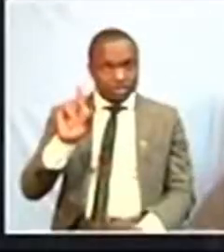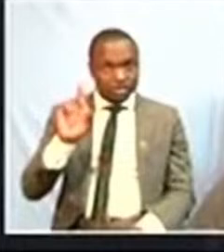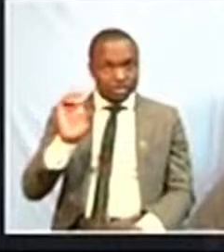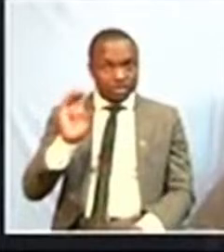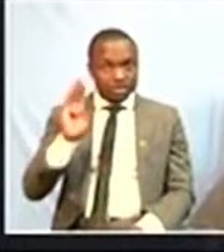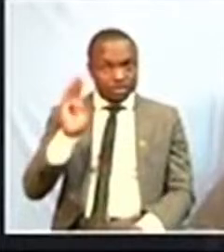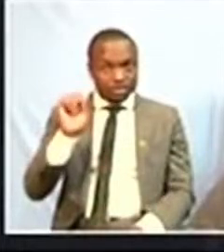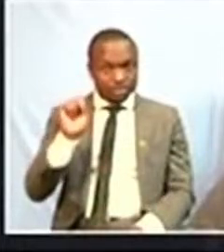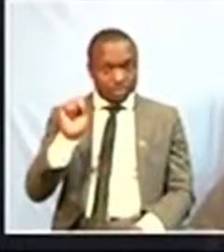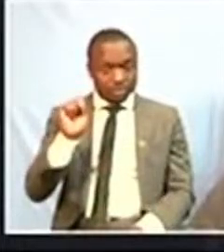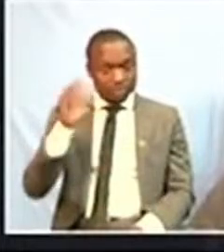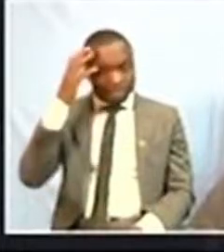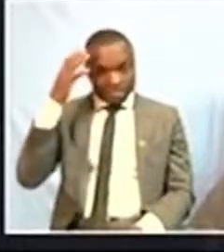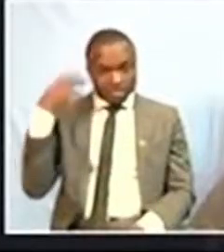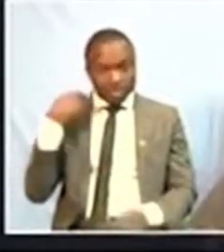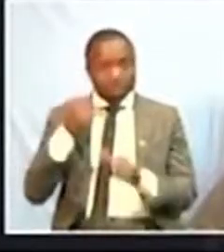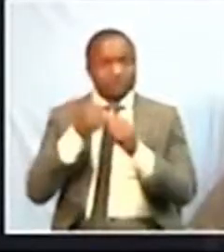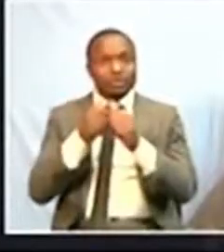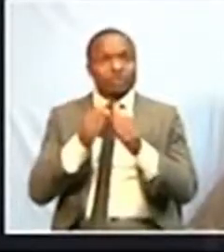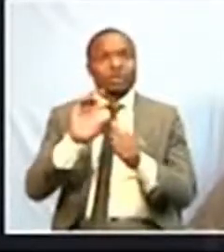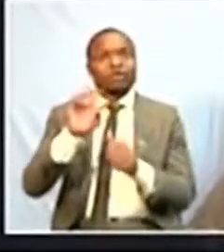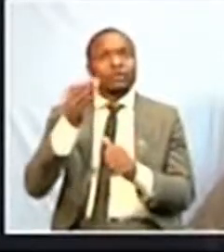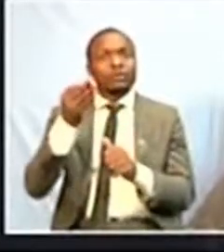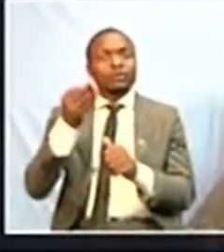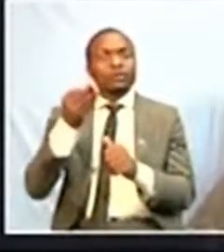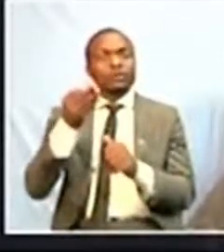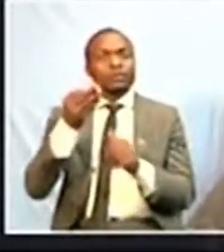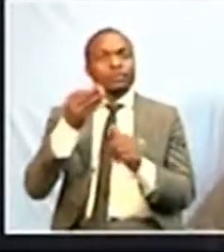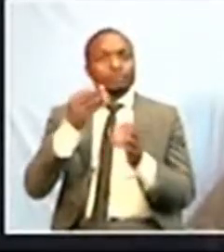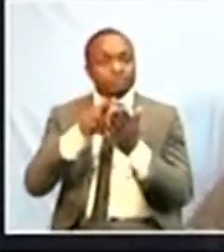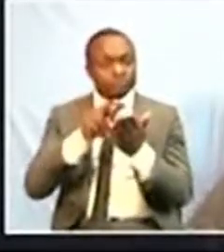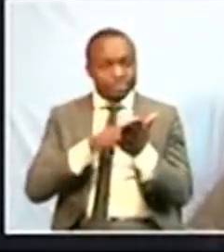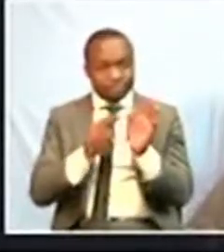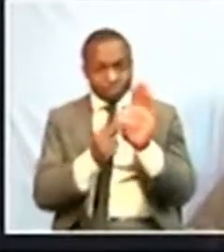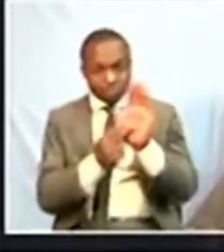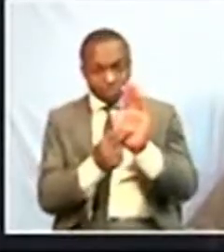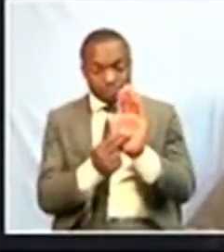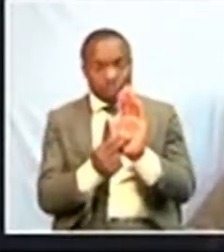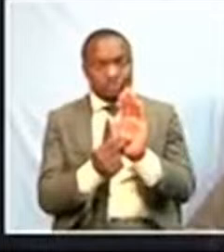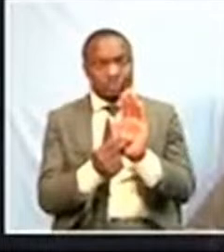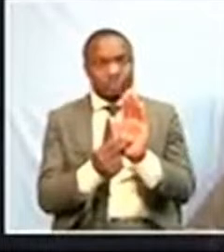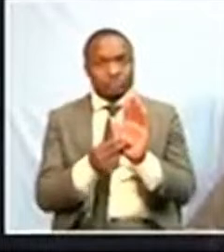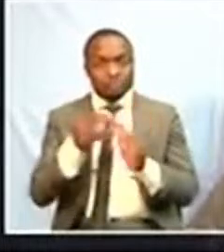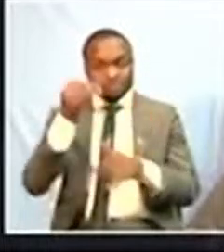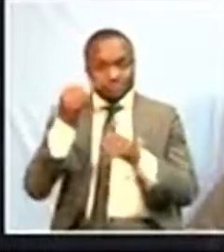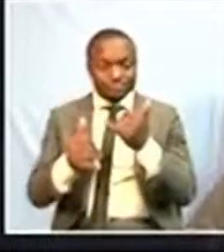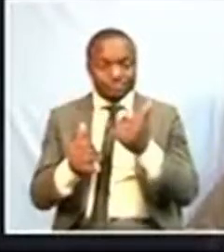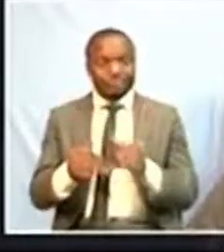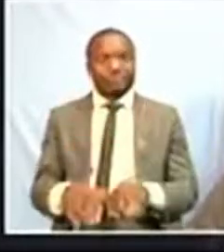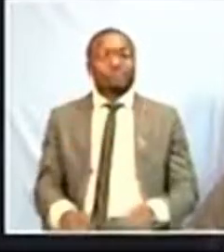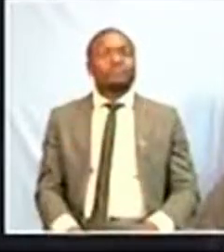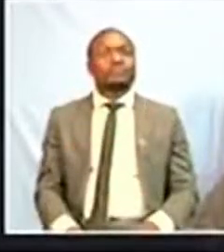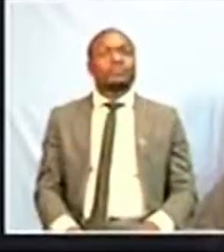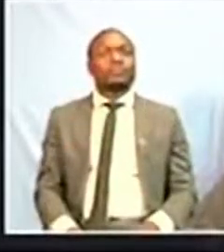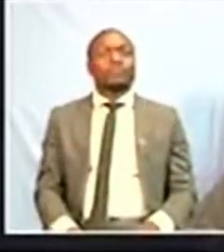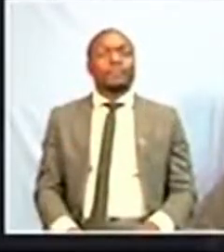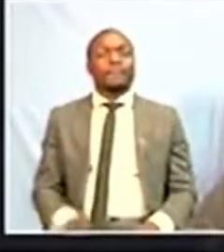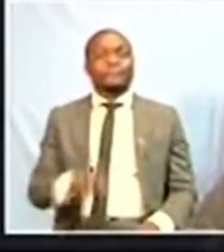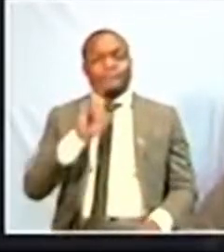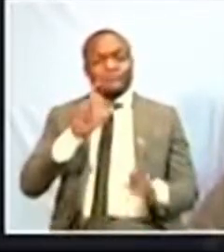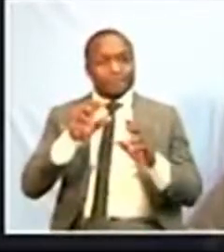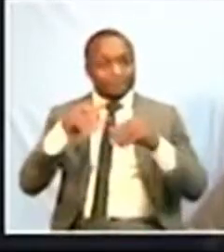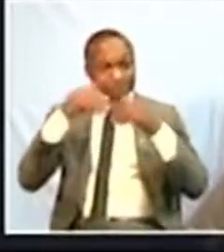following this, the CDF guidelines, which indicate that the end user is supposed to provide the designs and